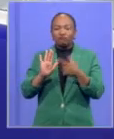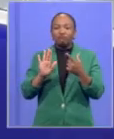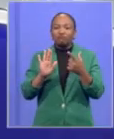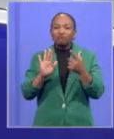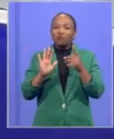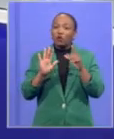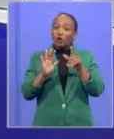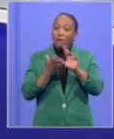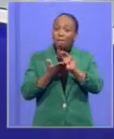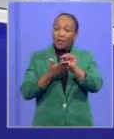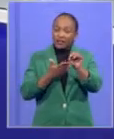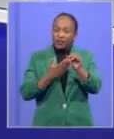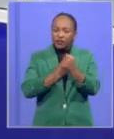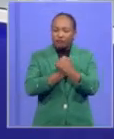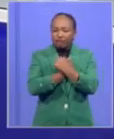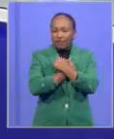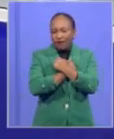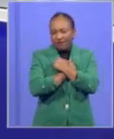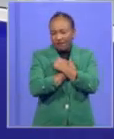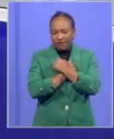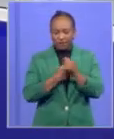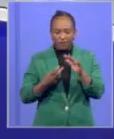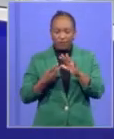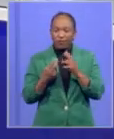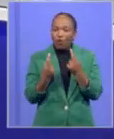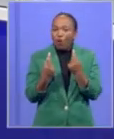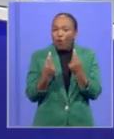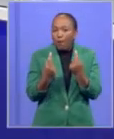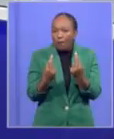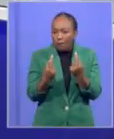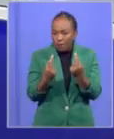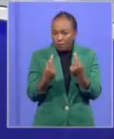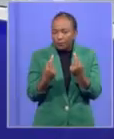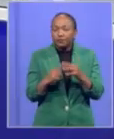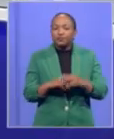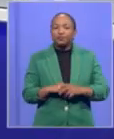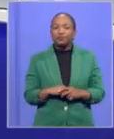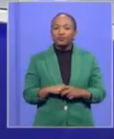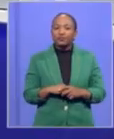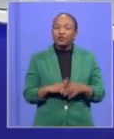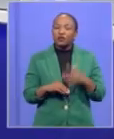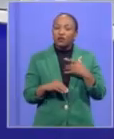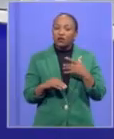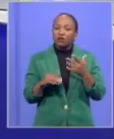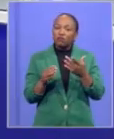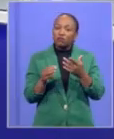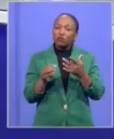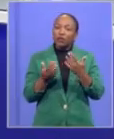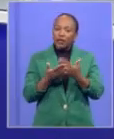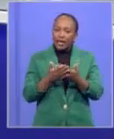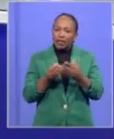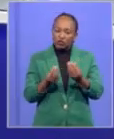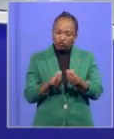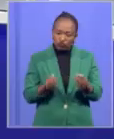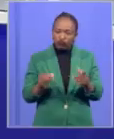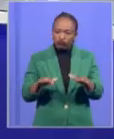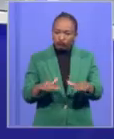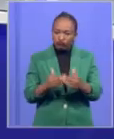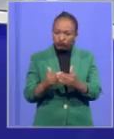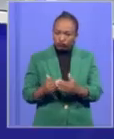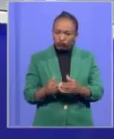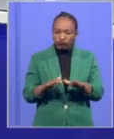lerato, hope, gore re ka godisa bana ra ratana re